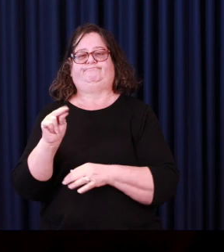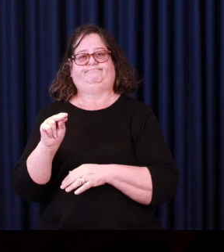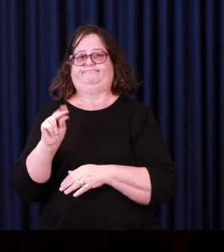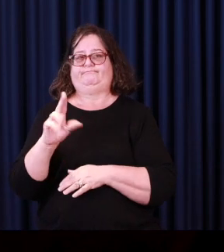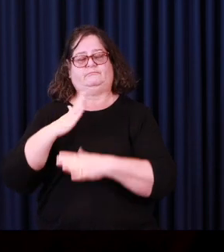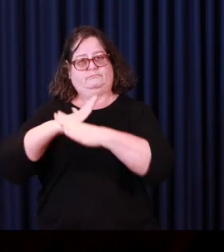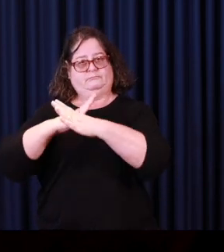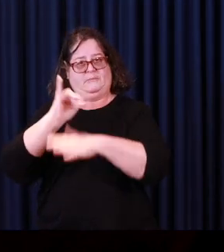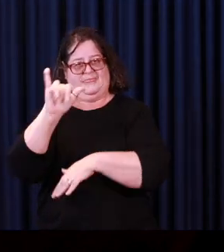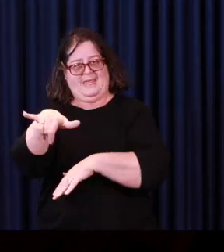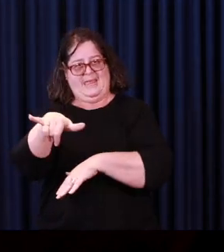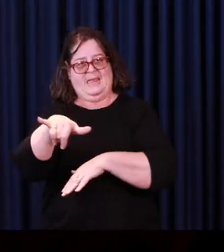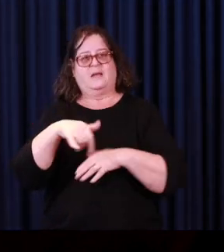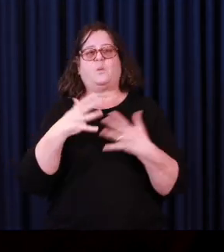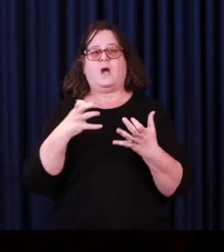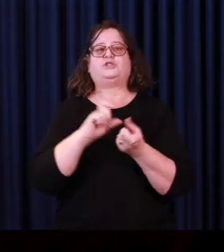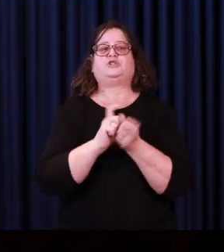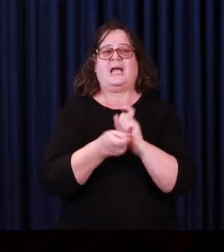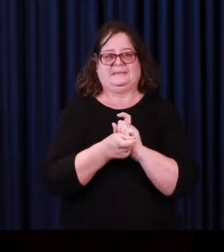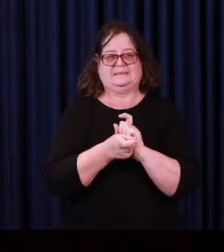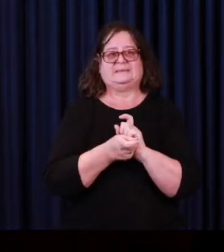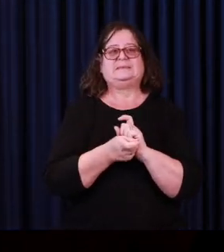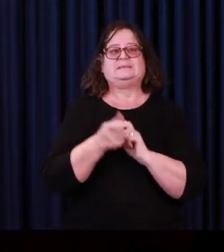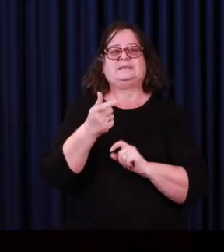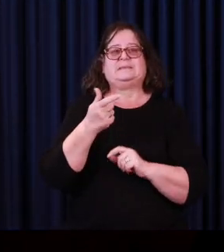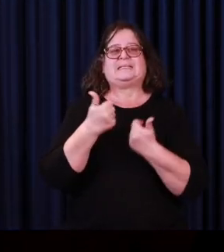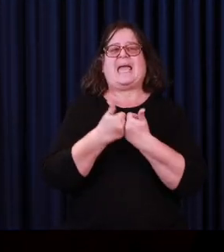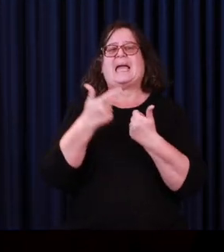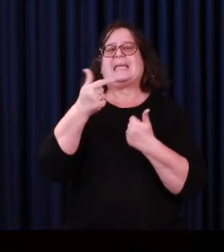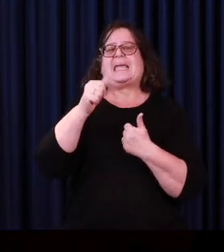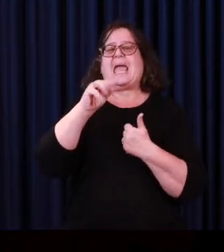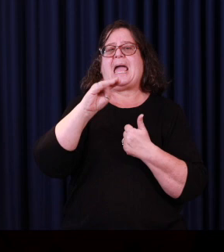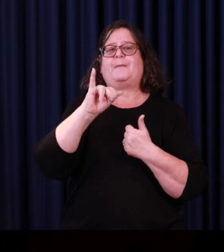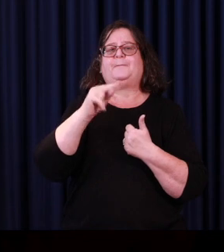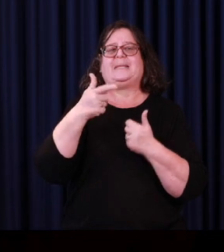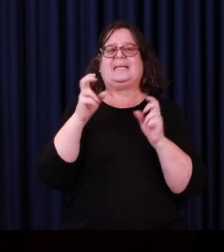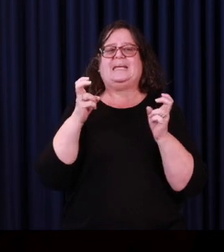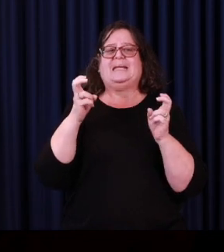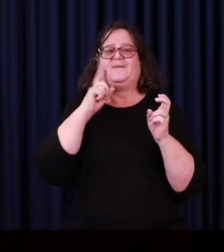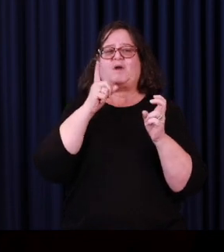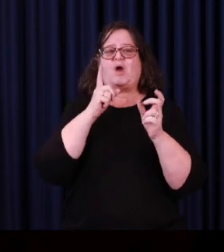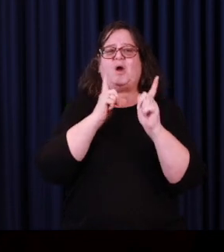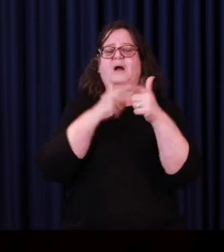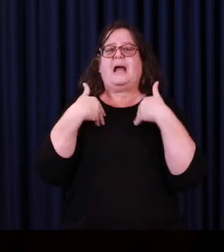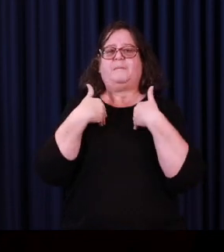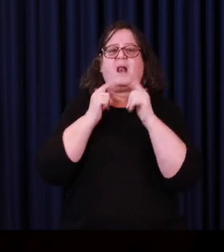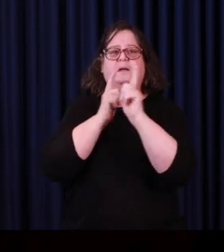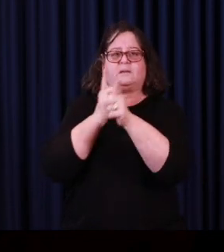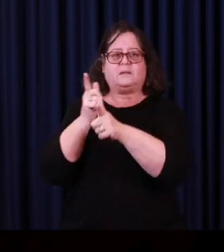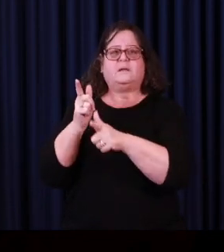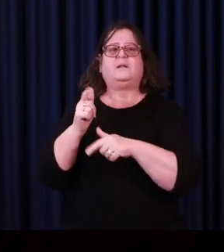gaming compact that will bring in more revenue for our tribal nations and our state budget. Among